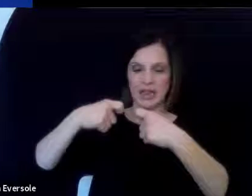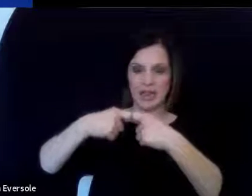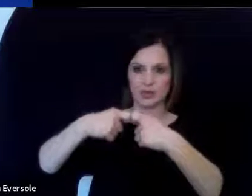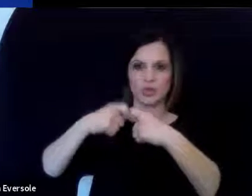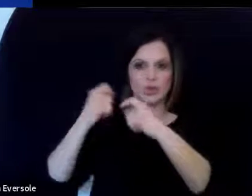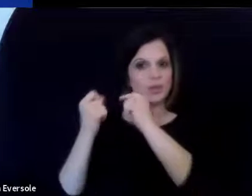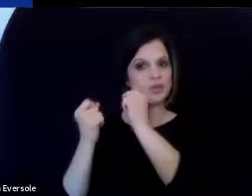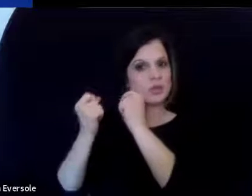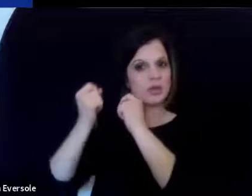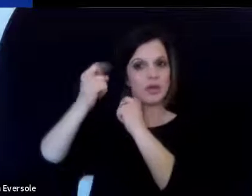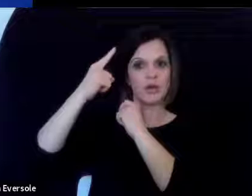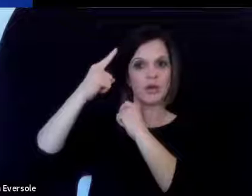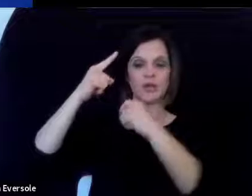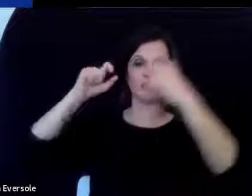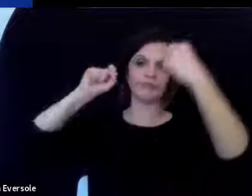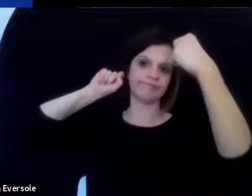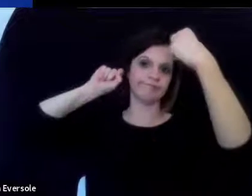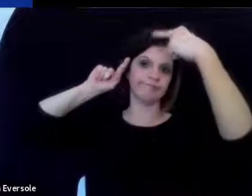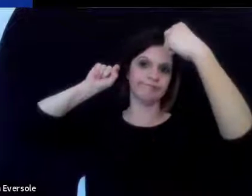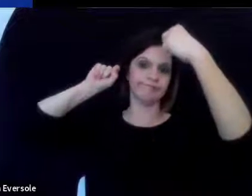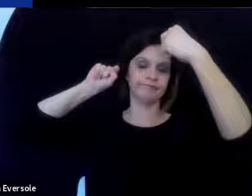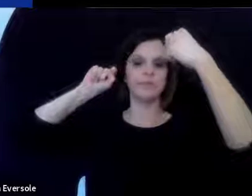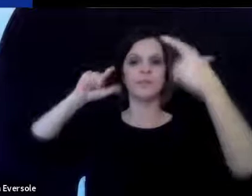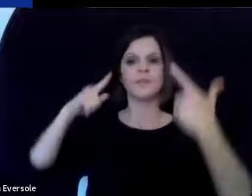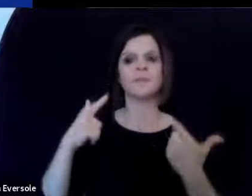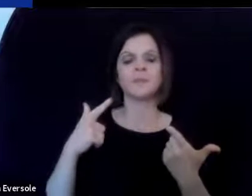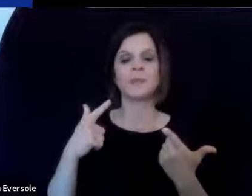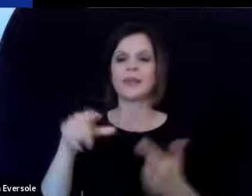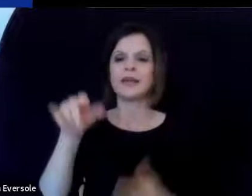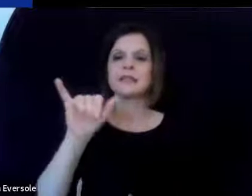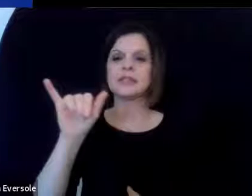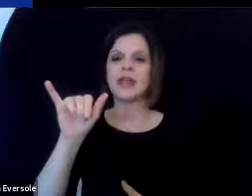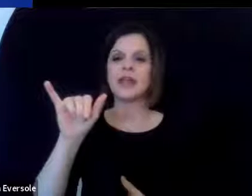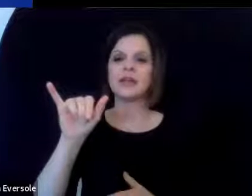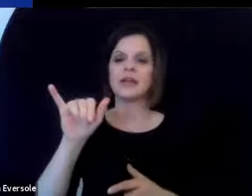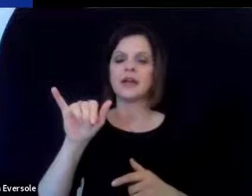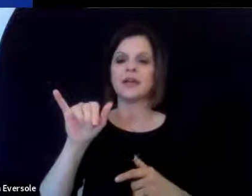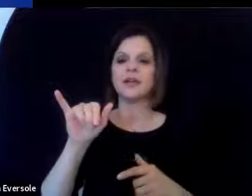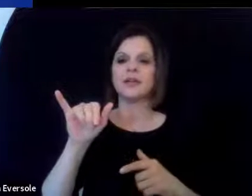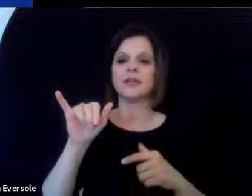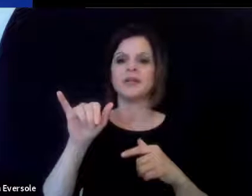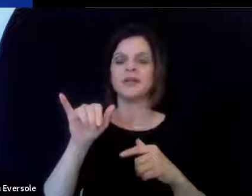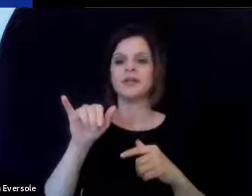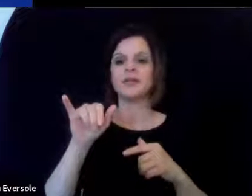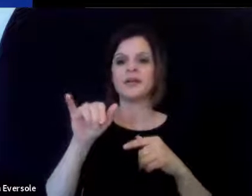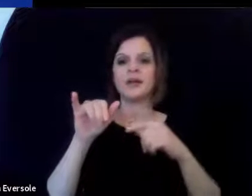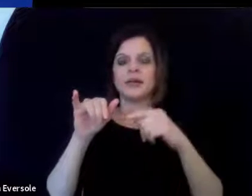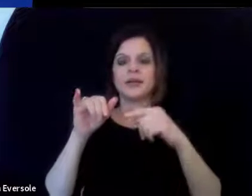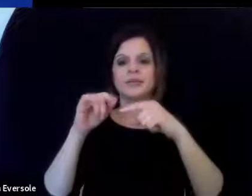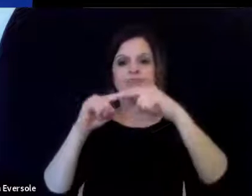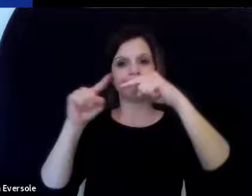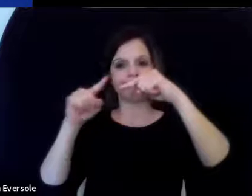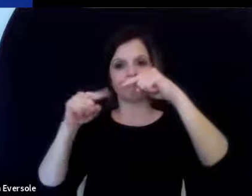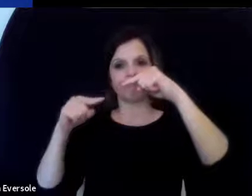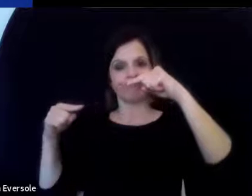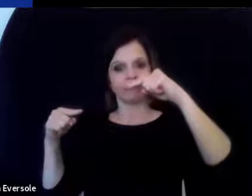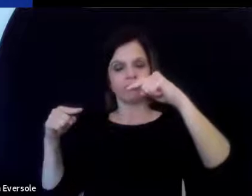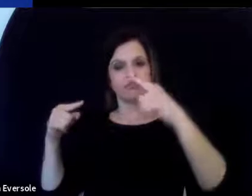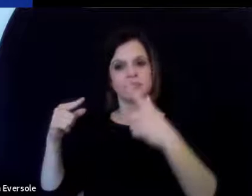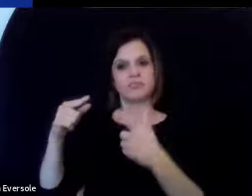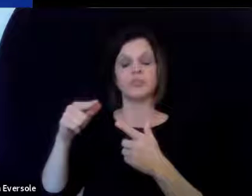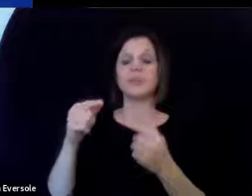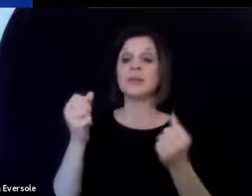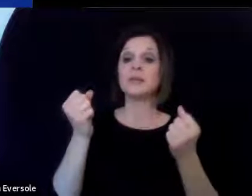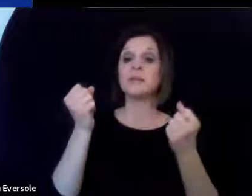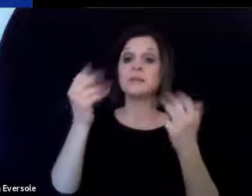auditory nerve and get to the brain. And it's like a keyboard that's wound around. And in many kids